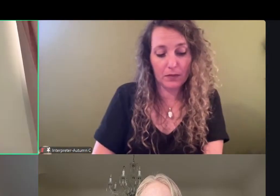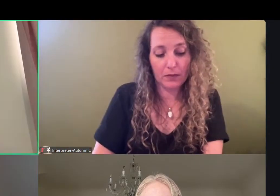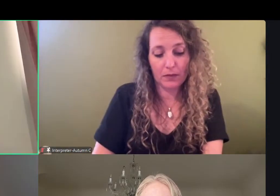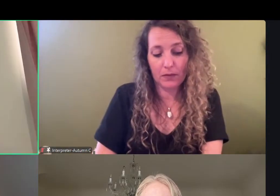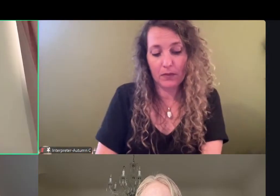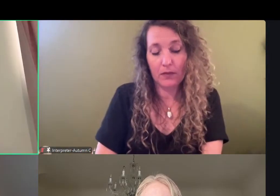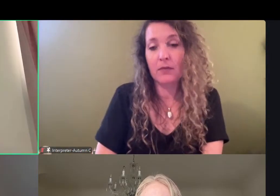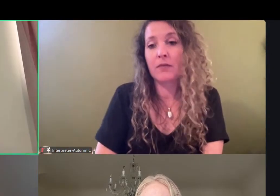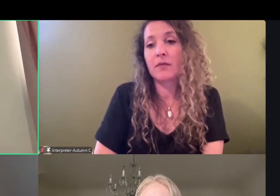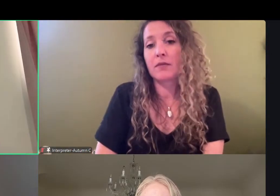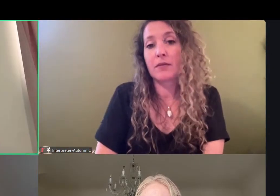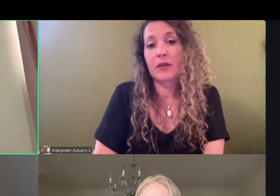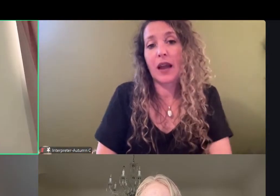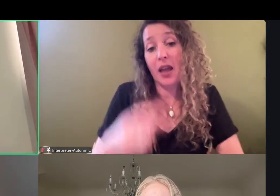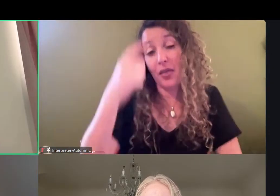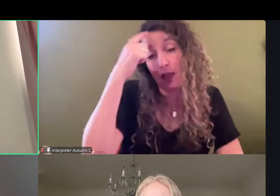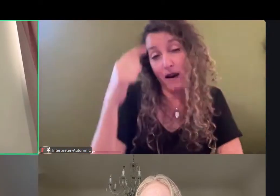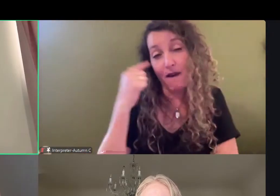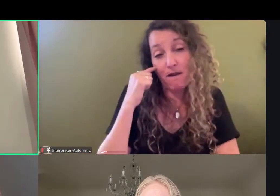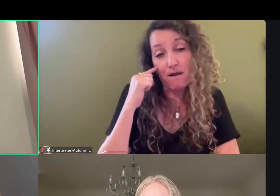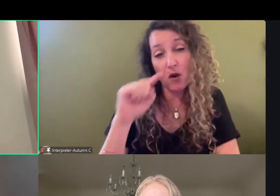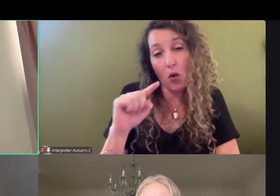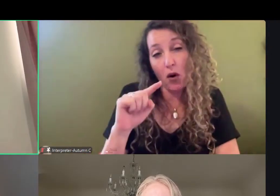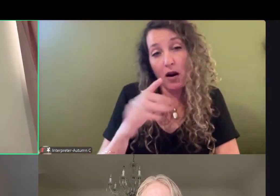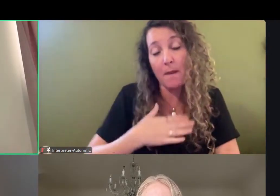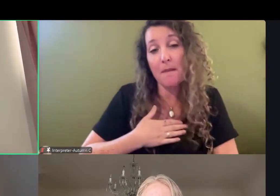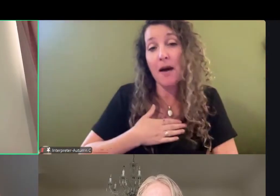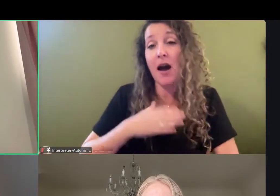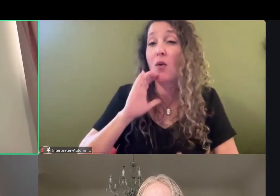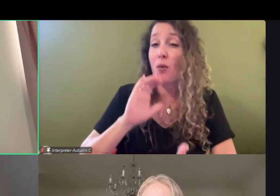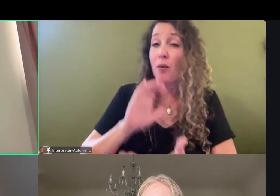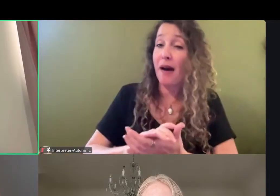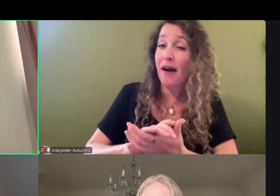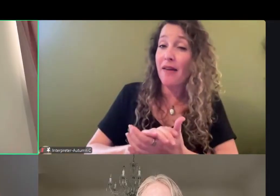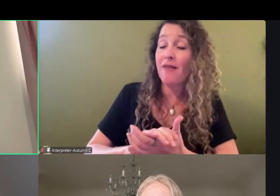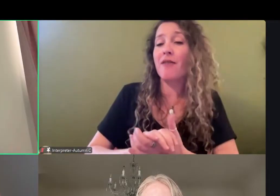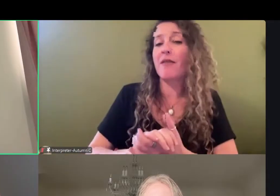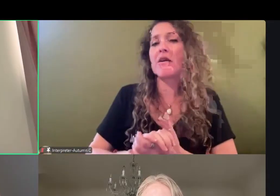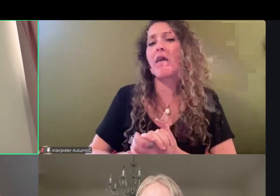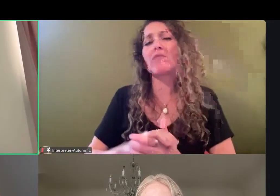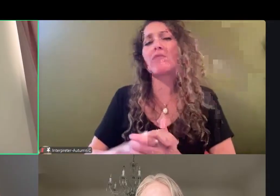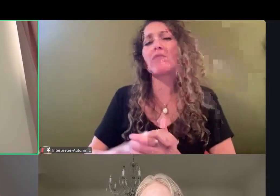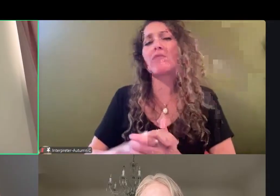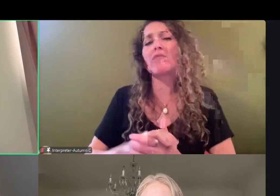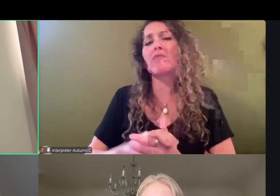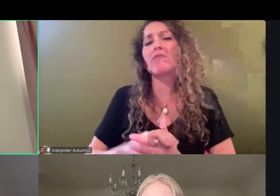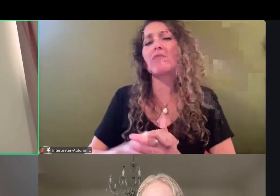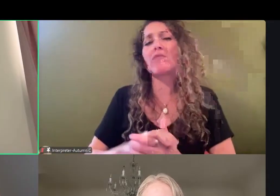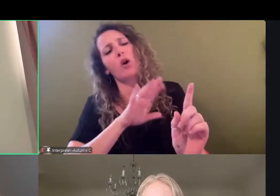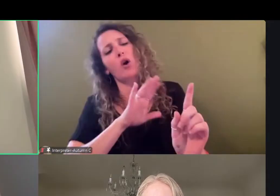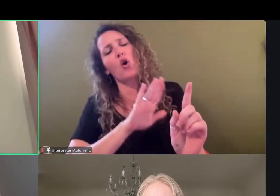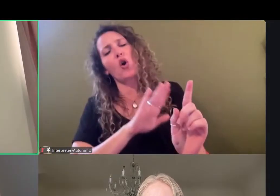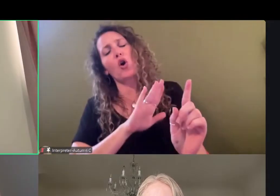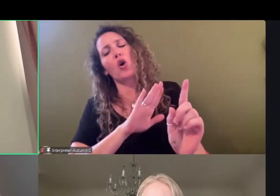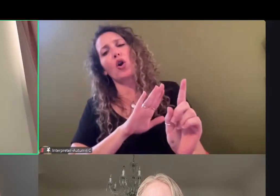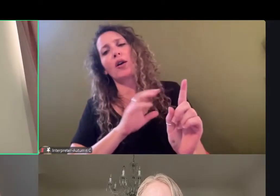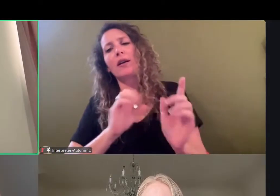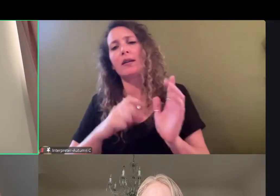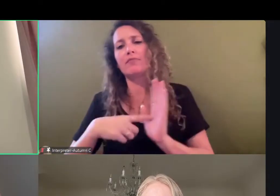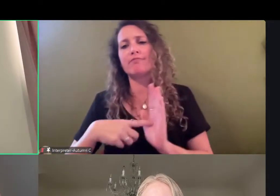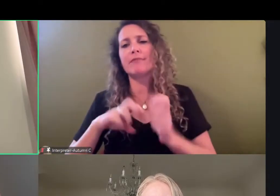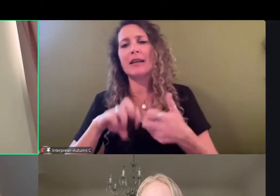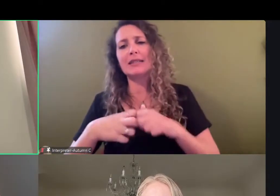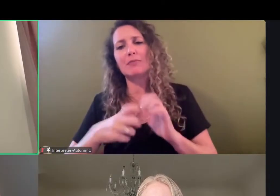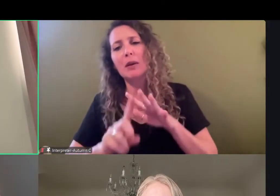And then I think for, like in the case of my wife, kind of just looking at too what her symptoms were, because it also changed what she needed each